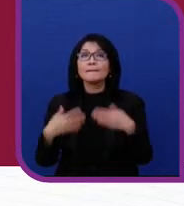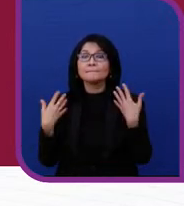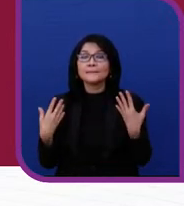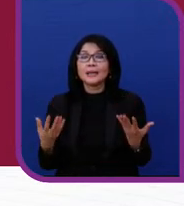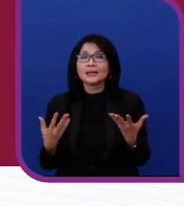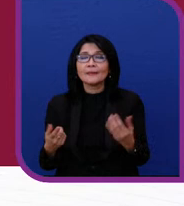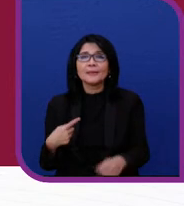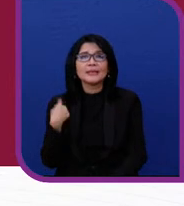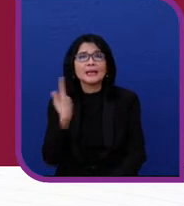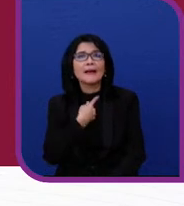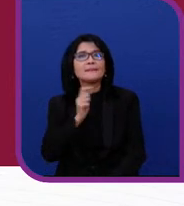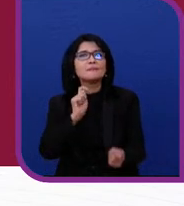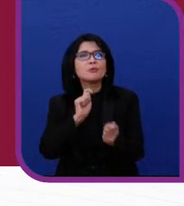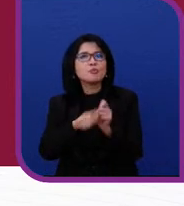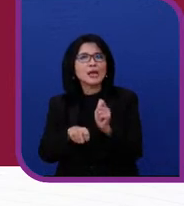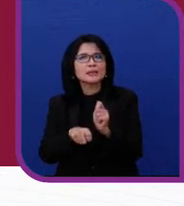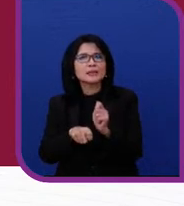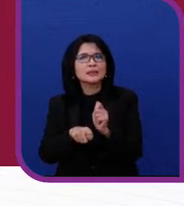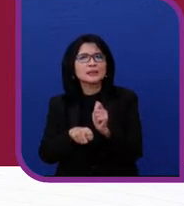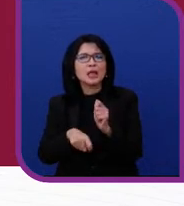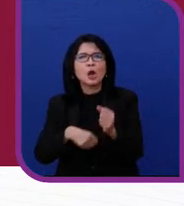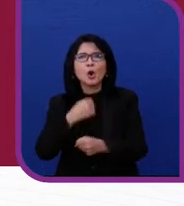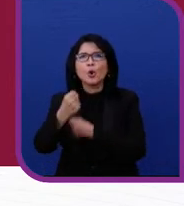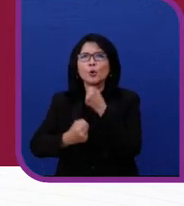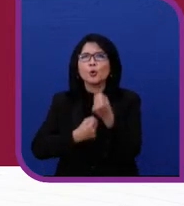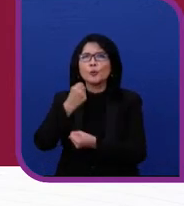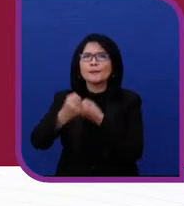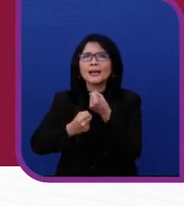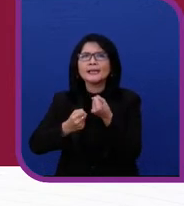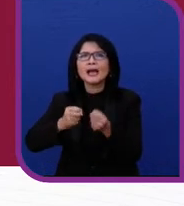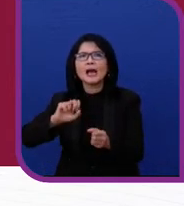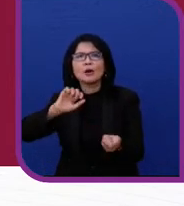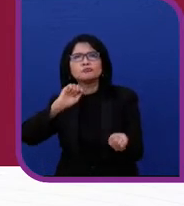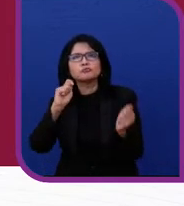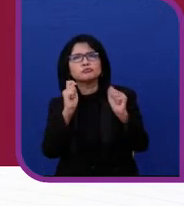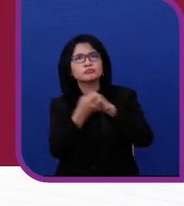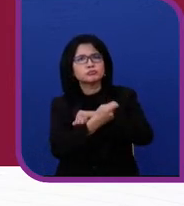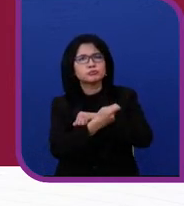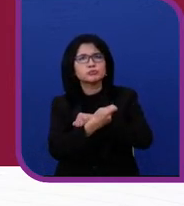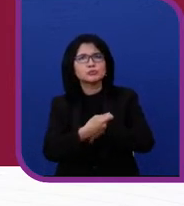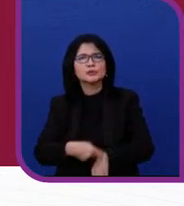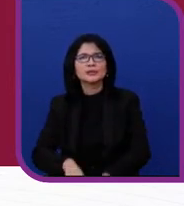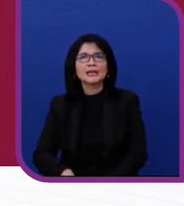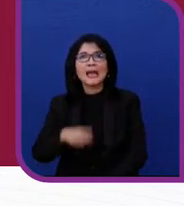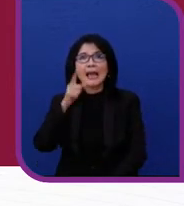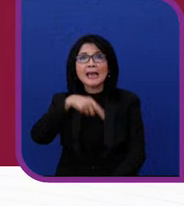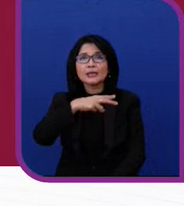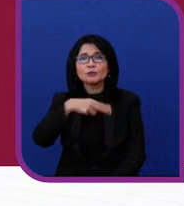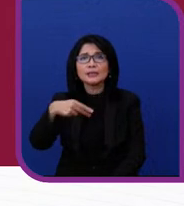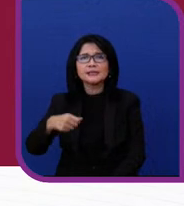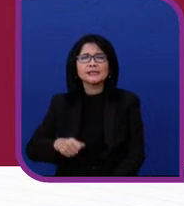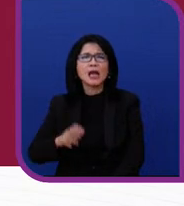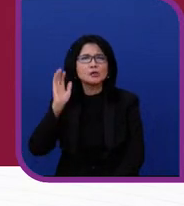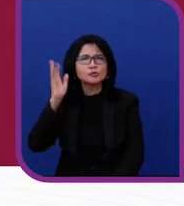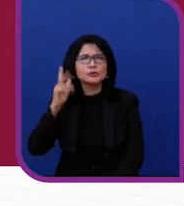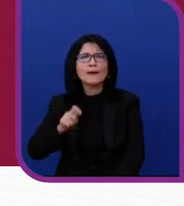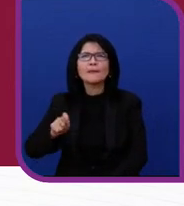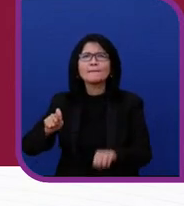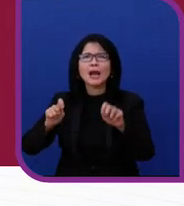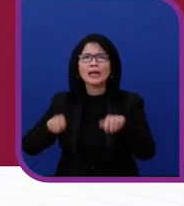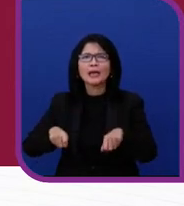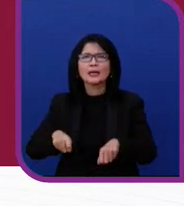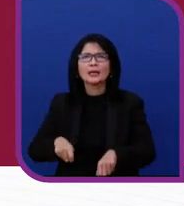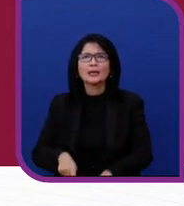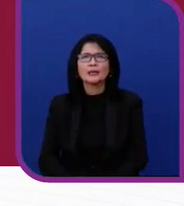Transition from ST now Indonesia has been using most of our most powerful